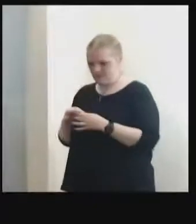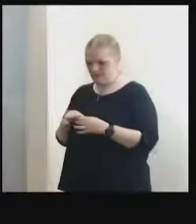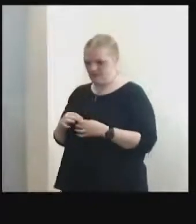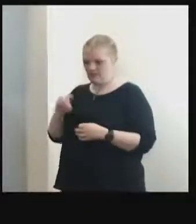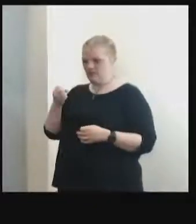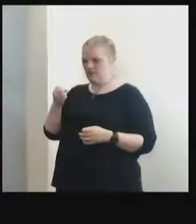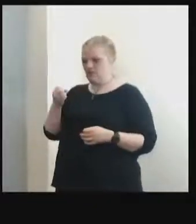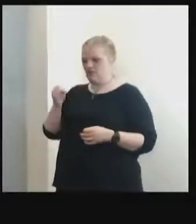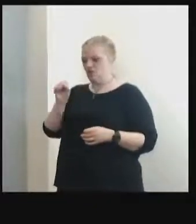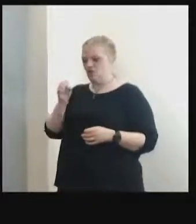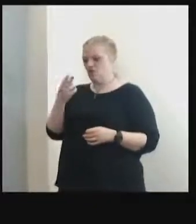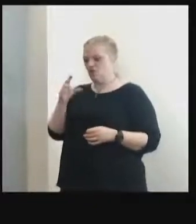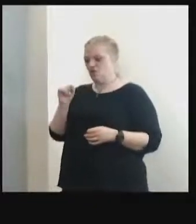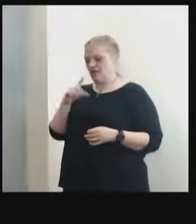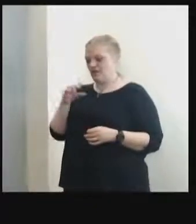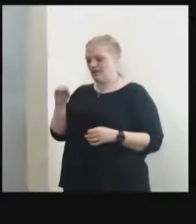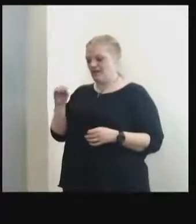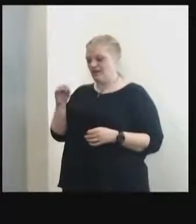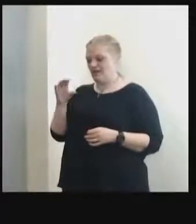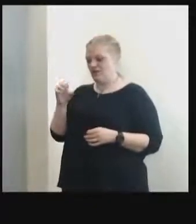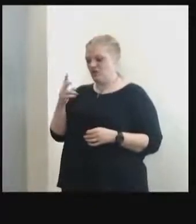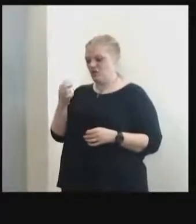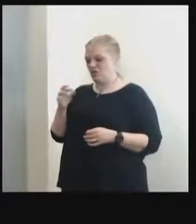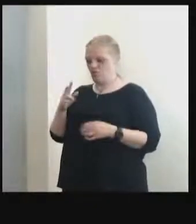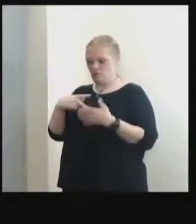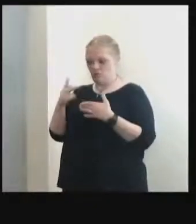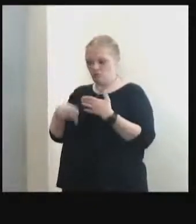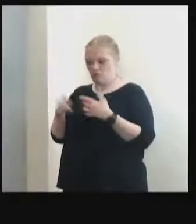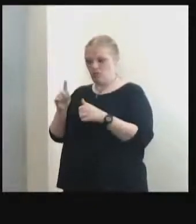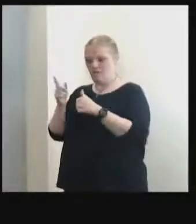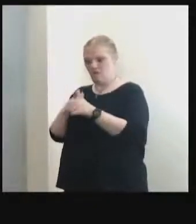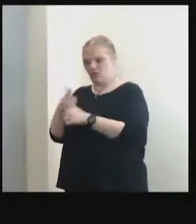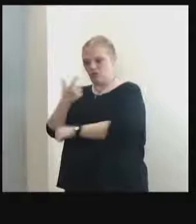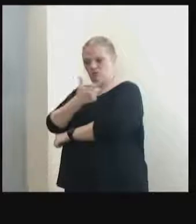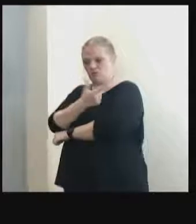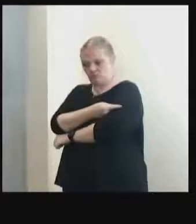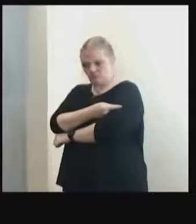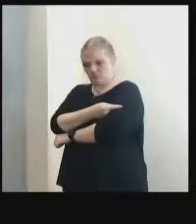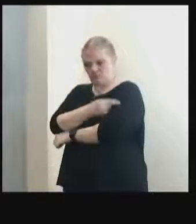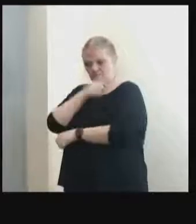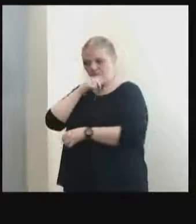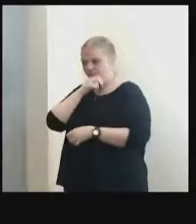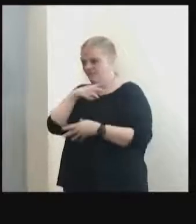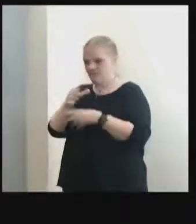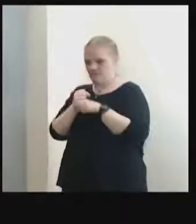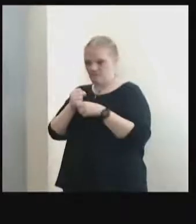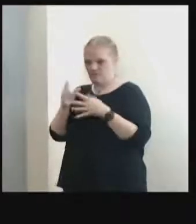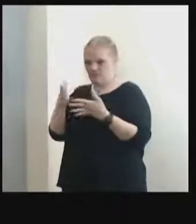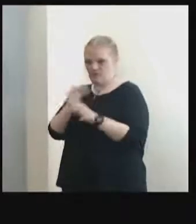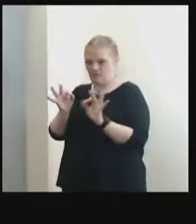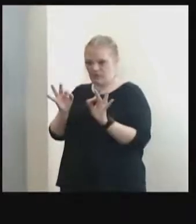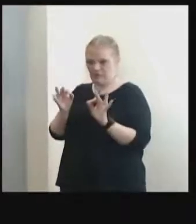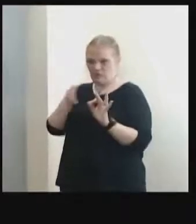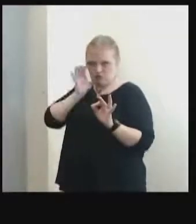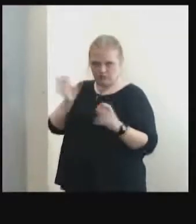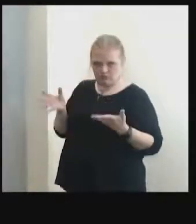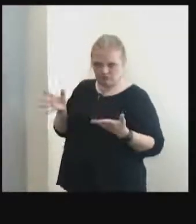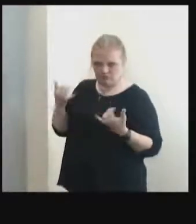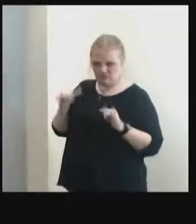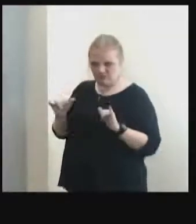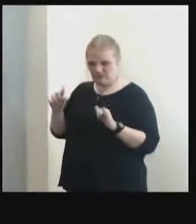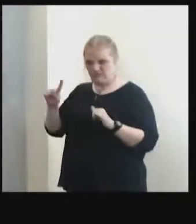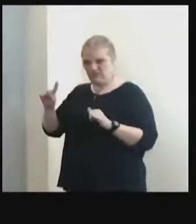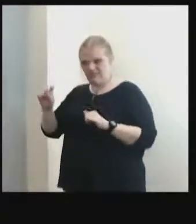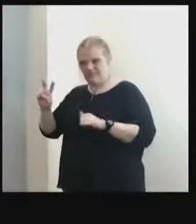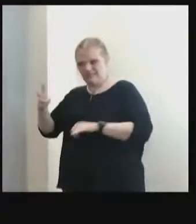chaser program, after a person gets their first dose of the vaccine and gets their free drink, they still have to get their